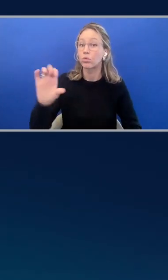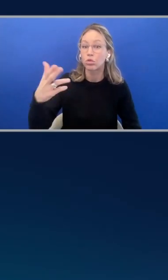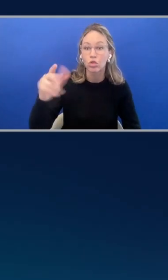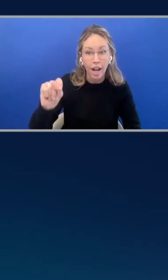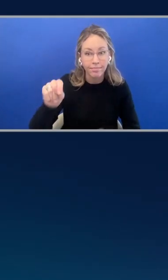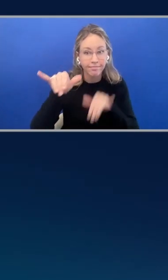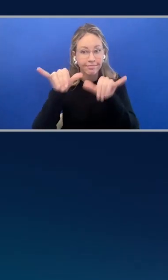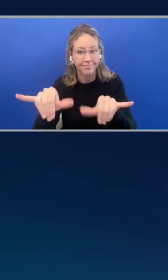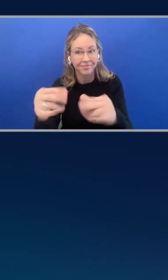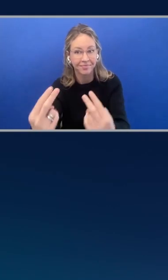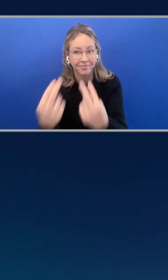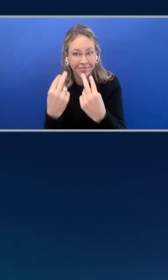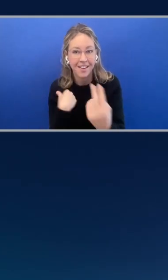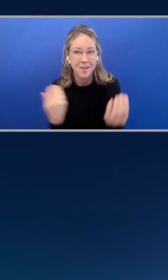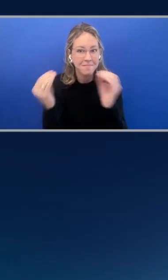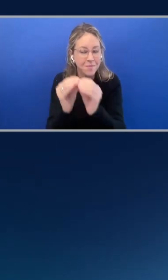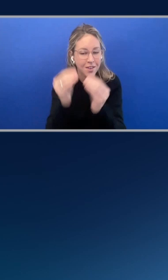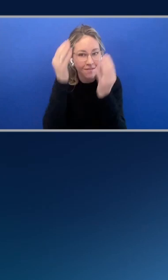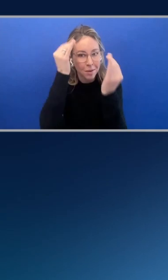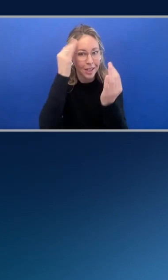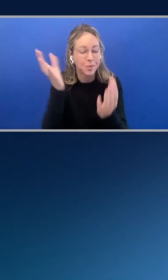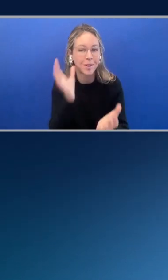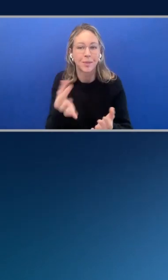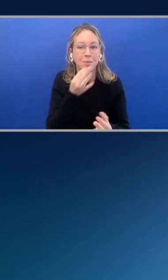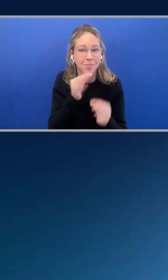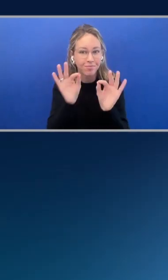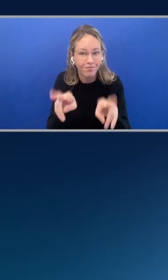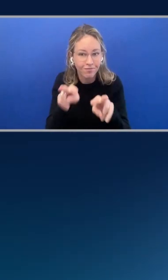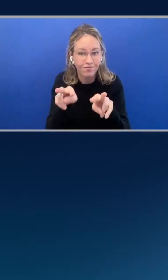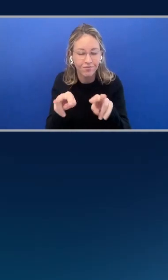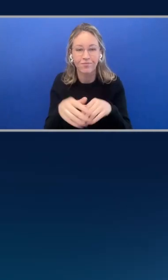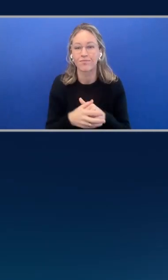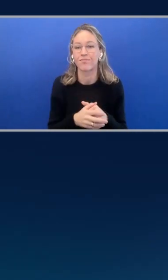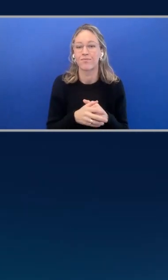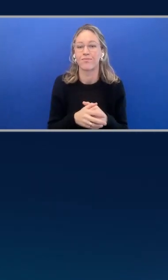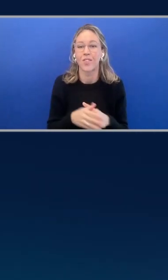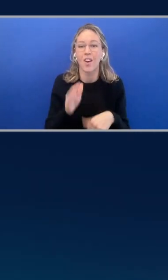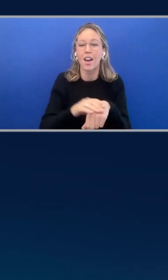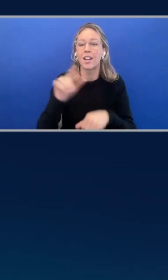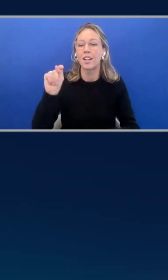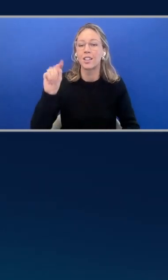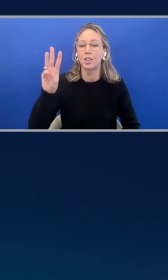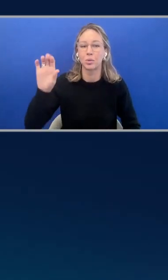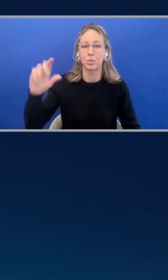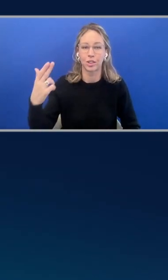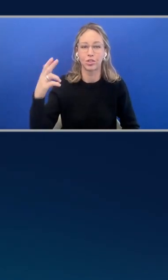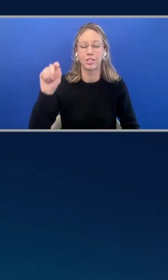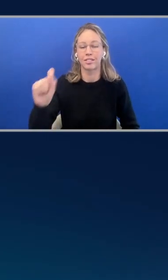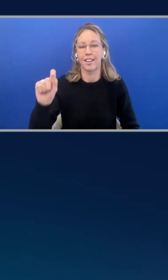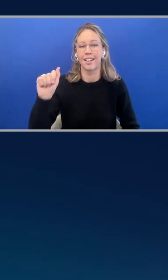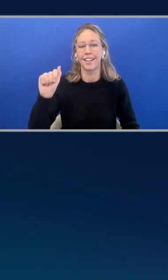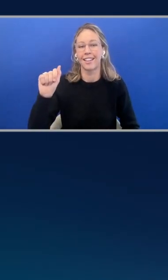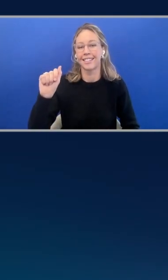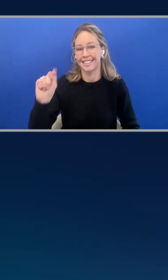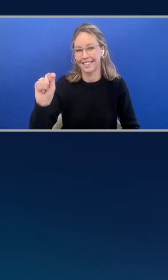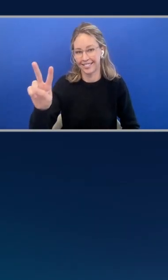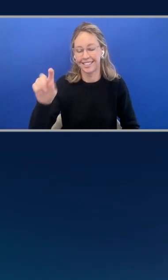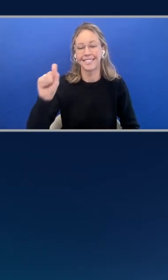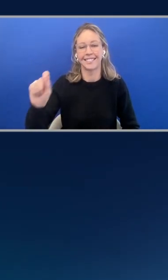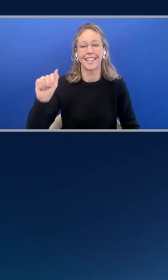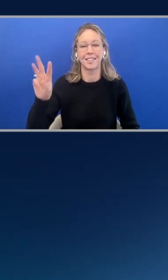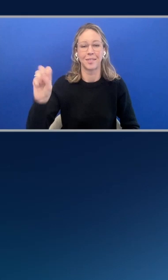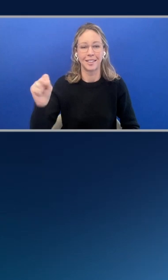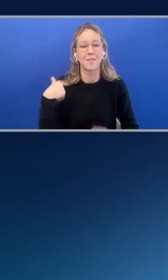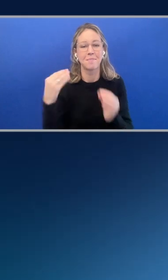anywhere. There's a lot more content coming up here right on the on twitch.tv/AWS OnAir channel. Stick around, more content coming in,